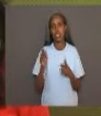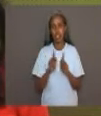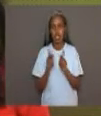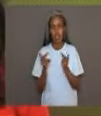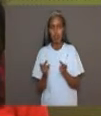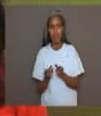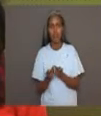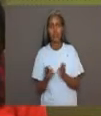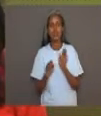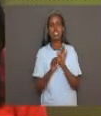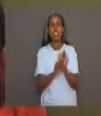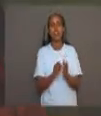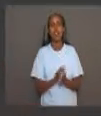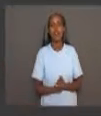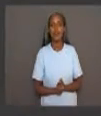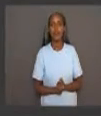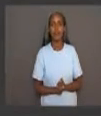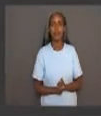part of the sample.